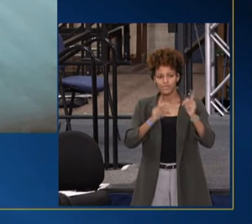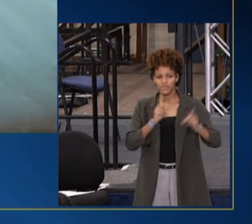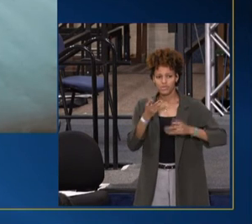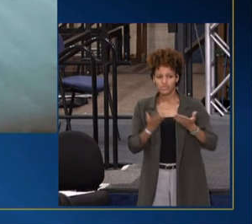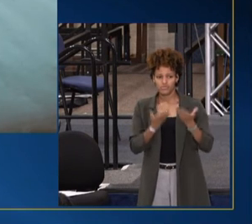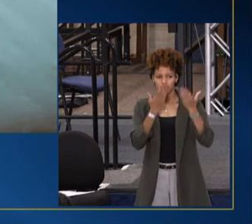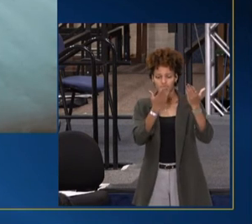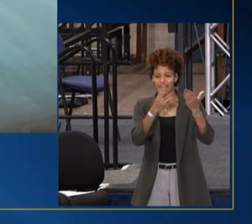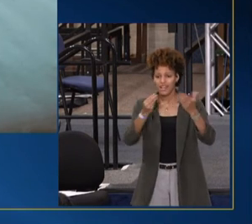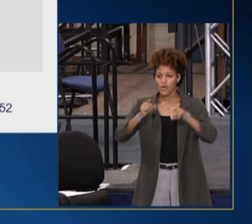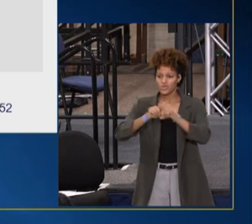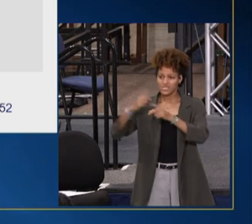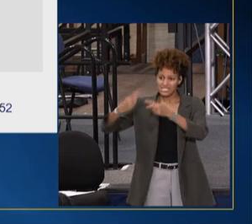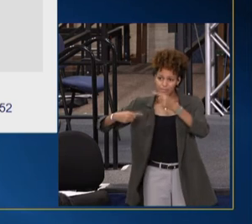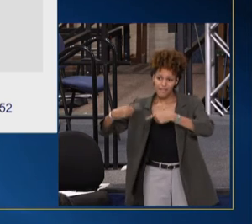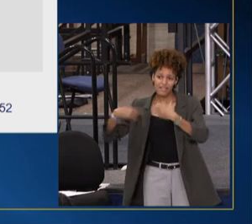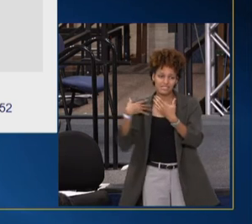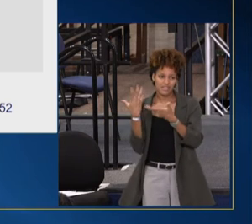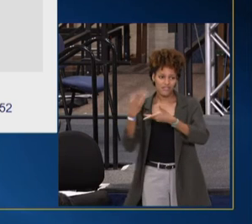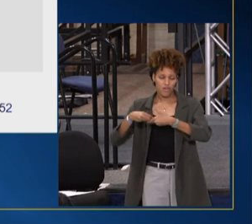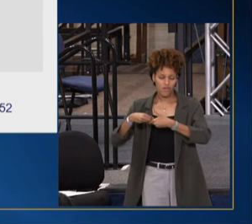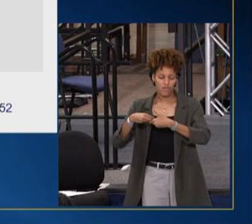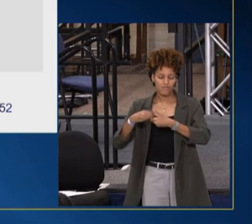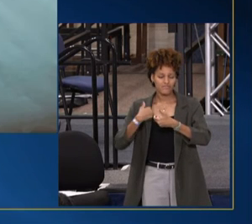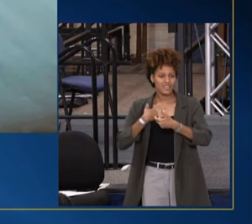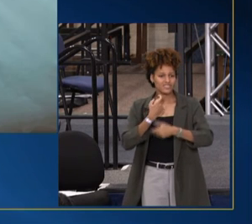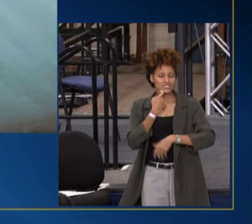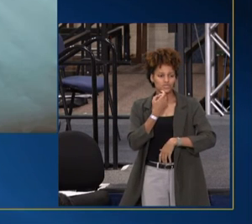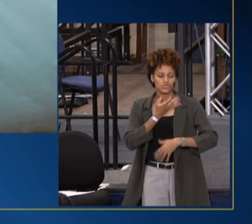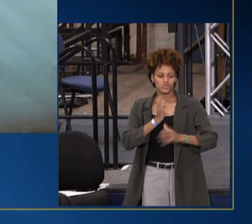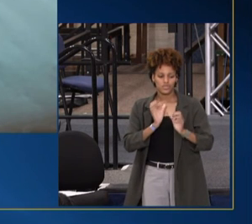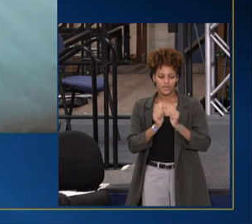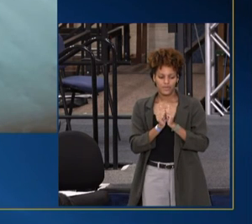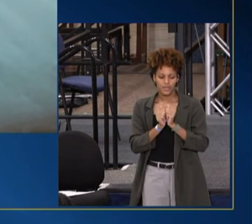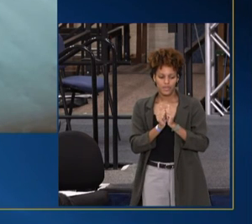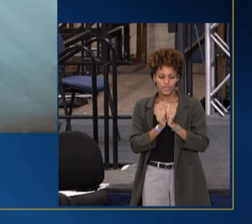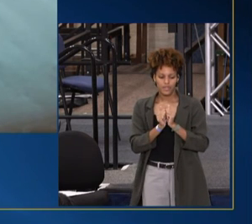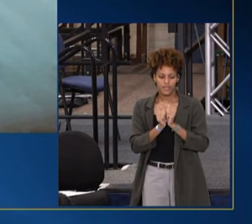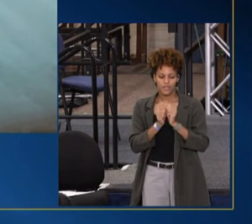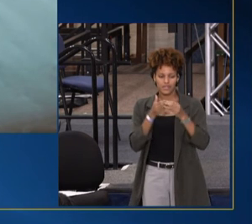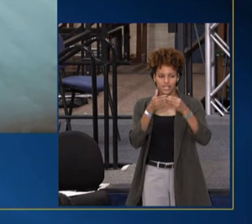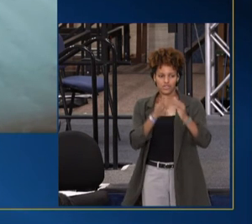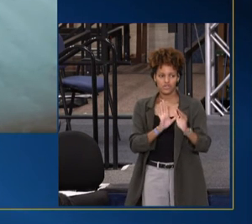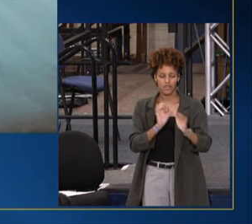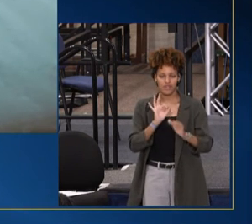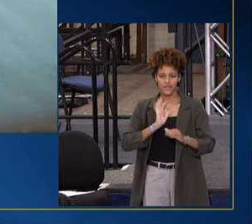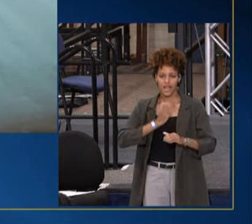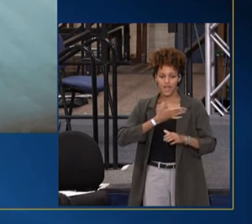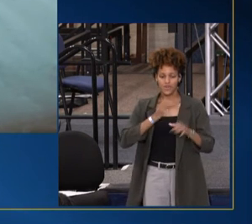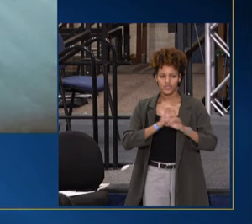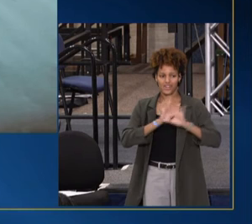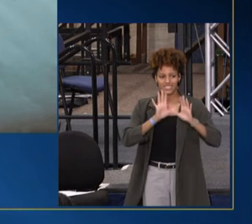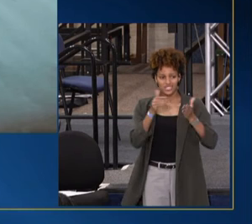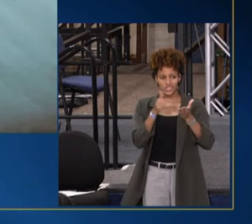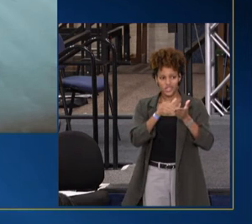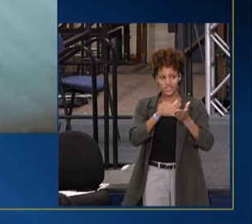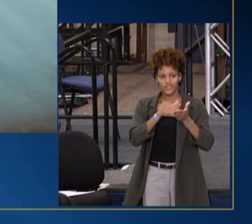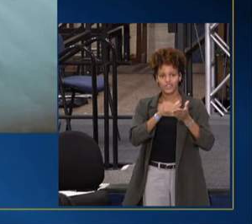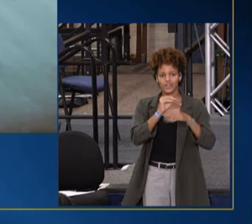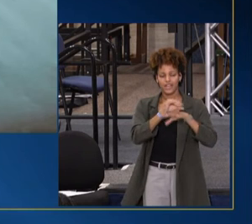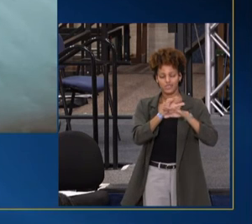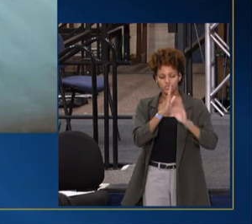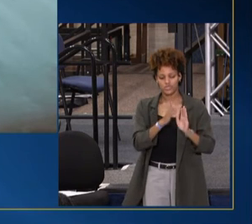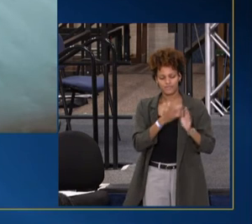them. I actually spoke recently to the leader of our crisis service counselors, and